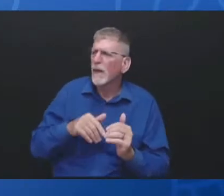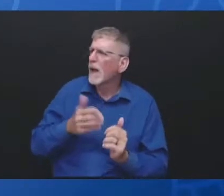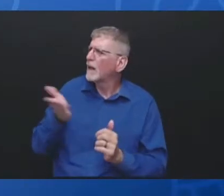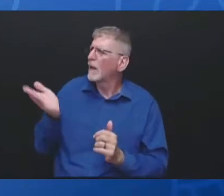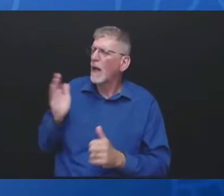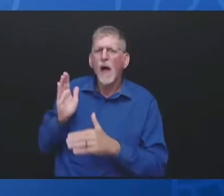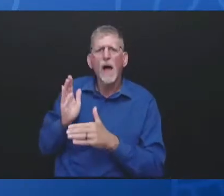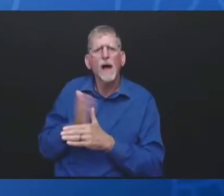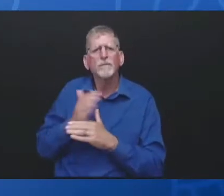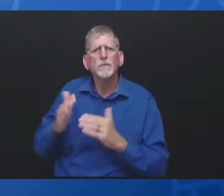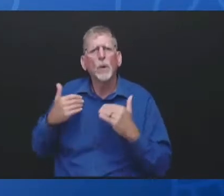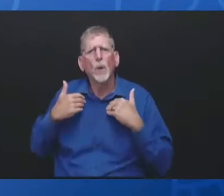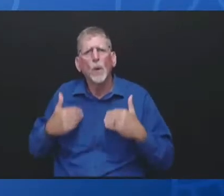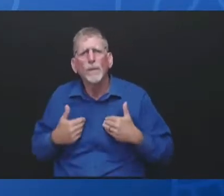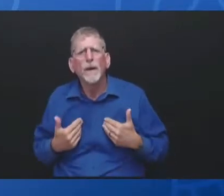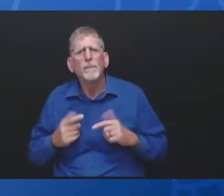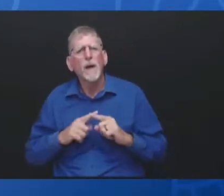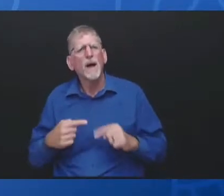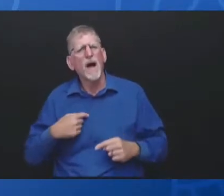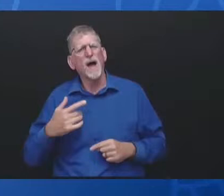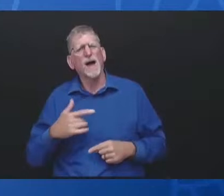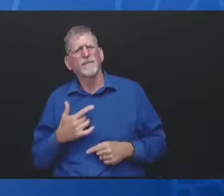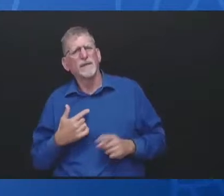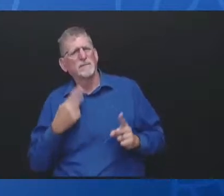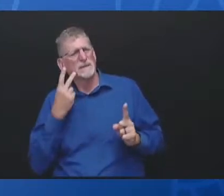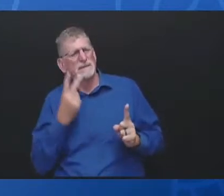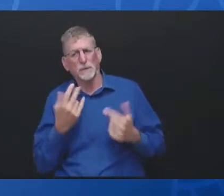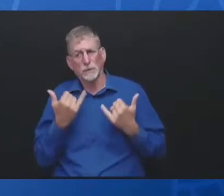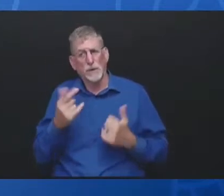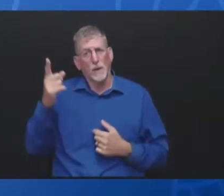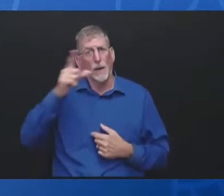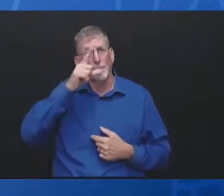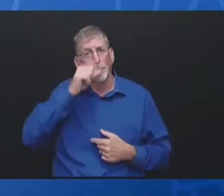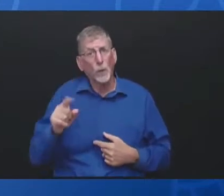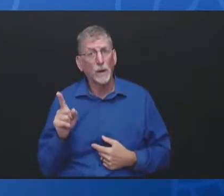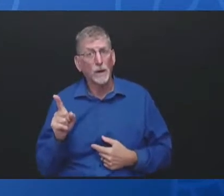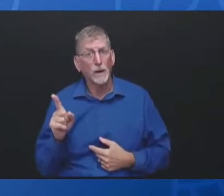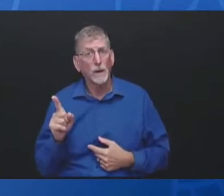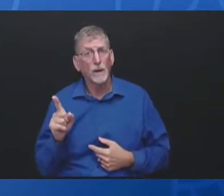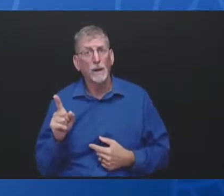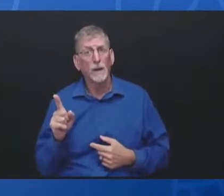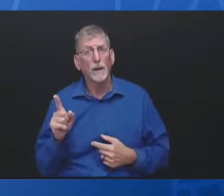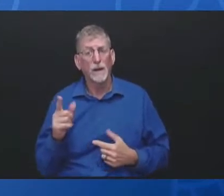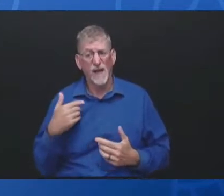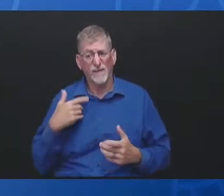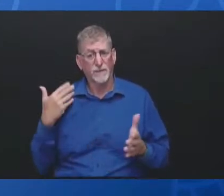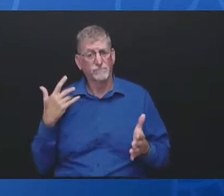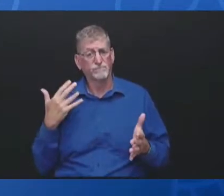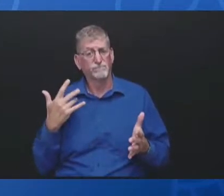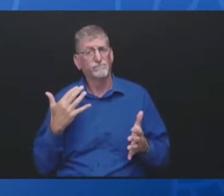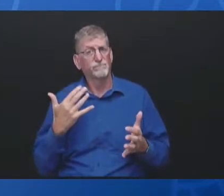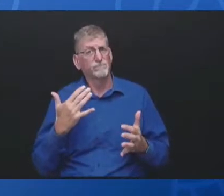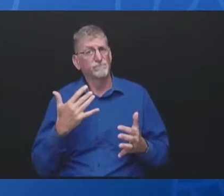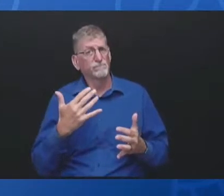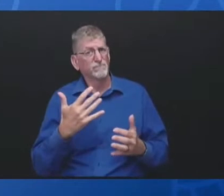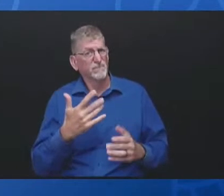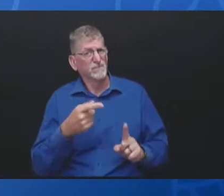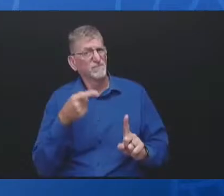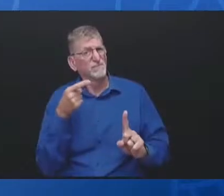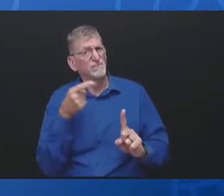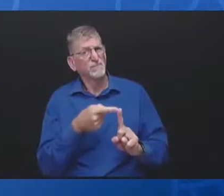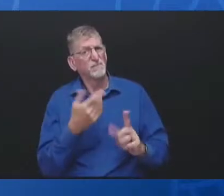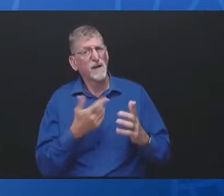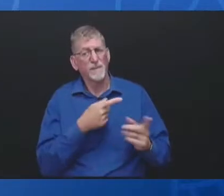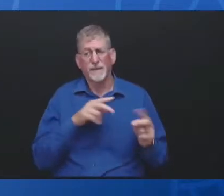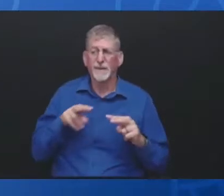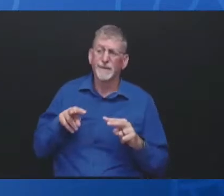I feel that, as we've seen today with Putin, that there is a point that he looks at things differently. And how